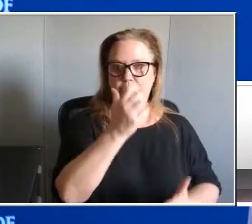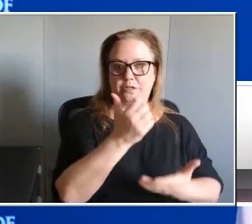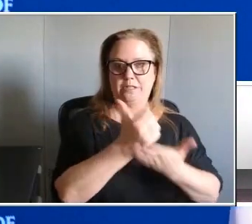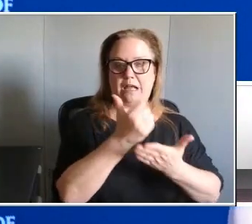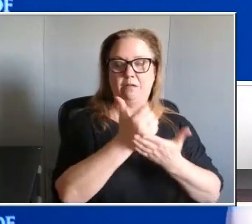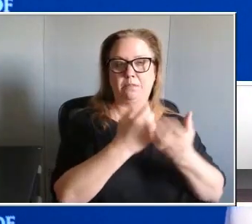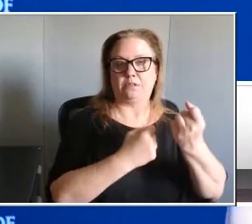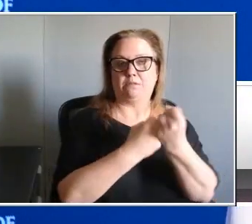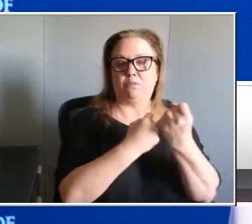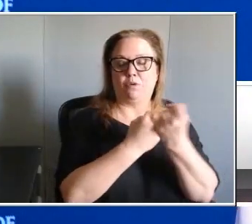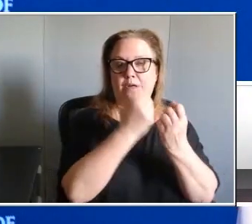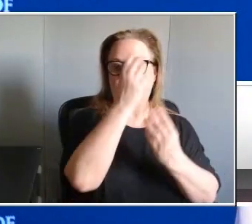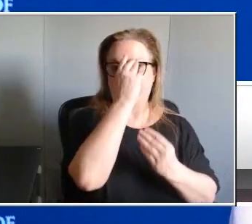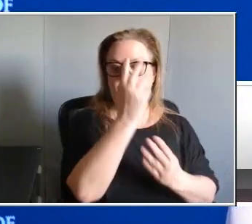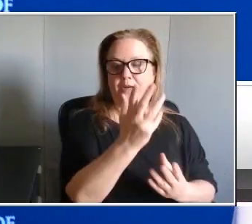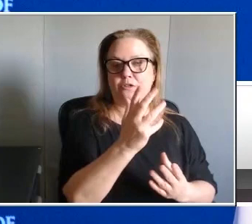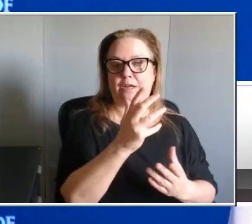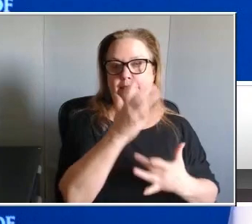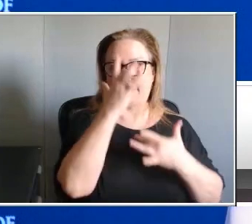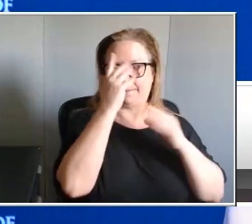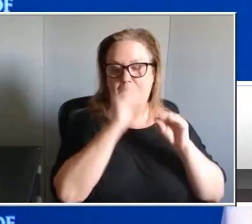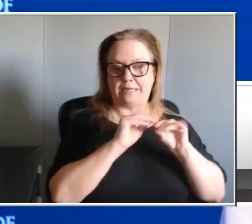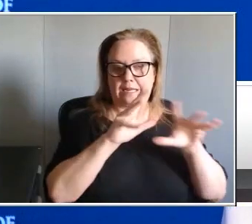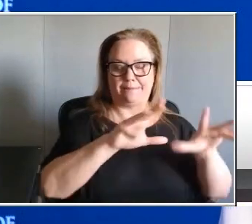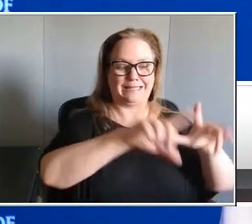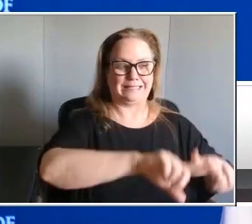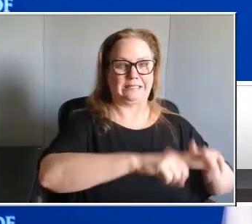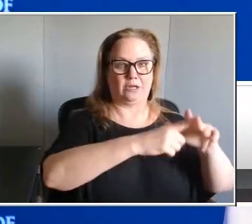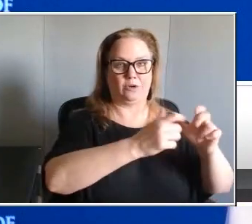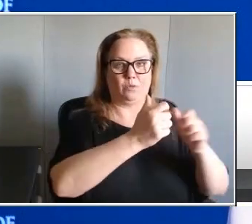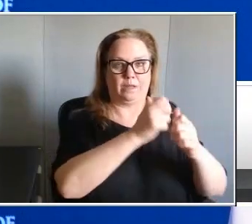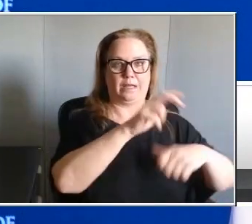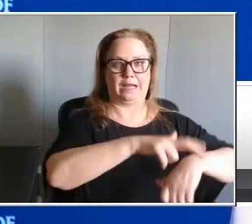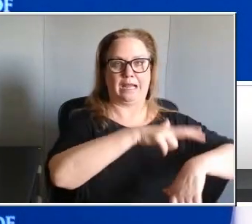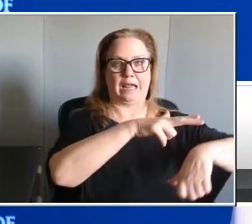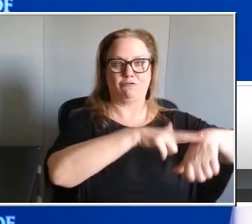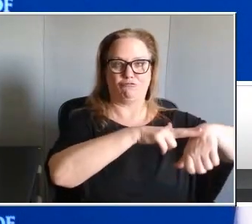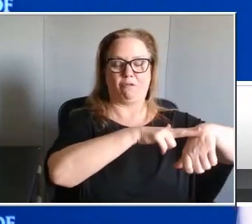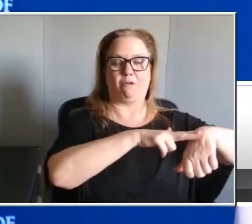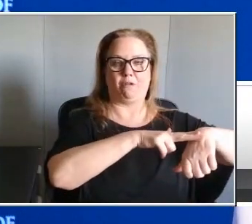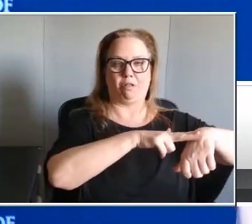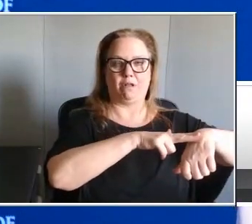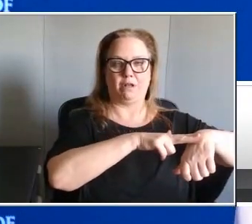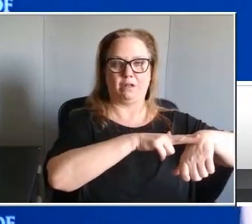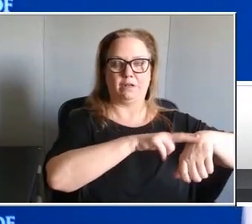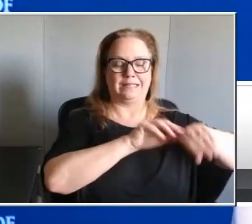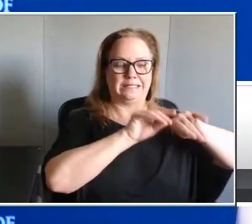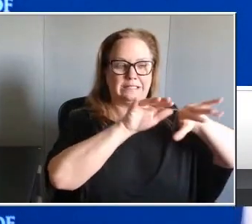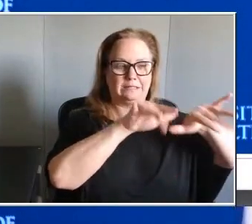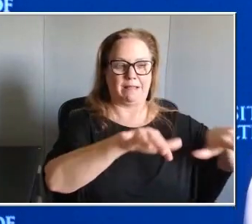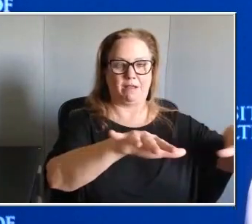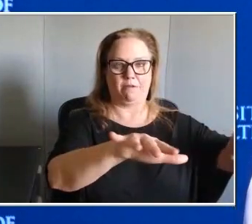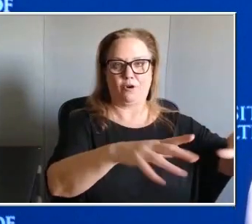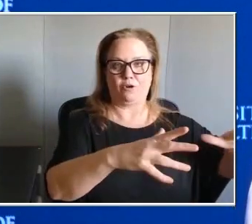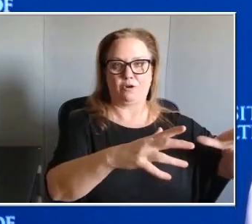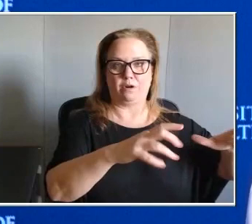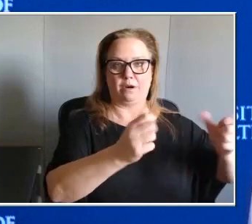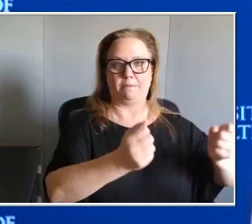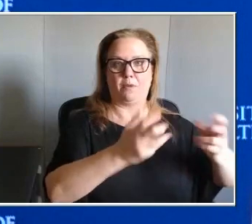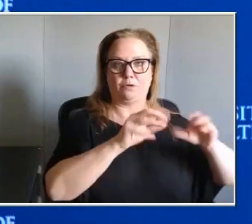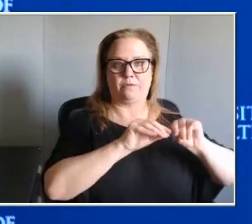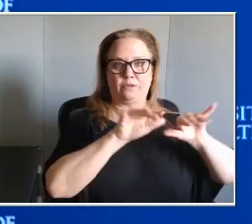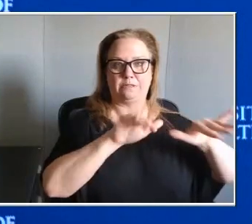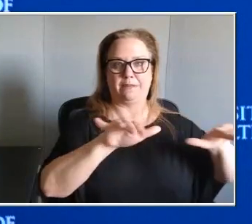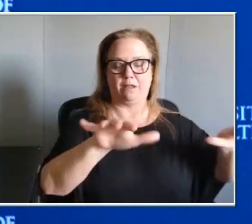that the pandemic started with a natural spillover event, probably multiple